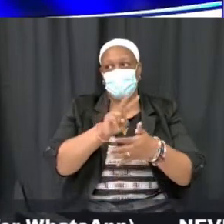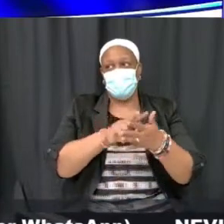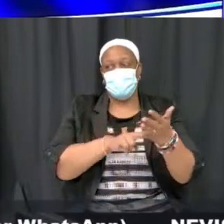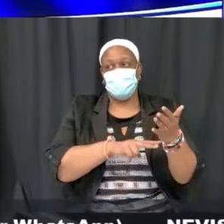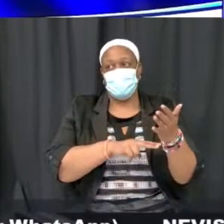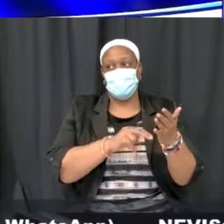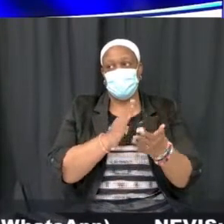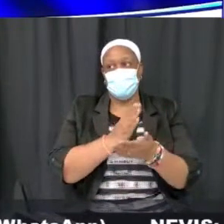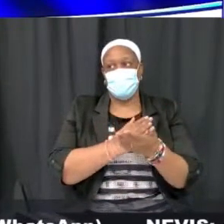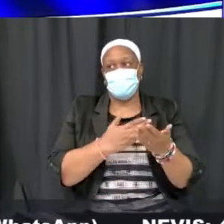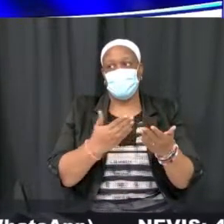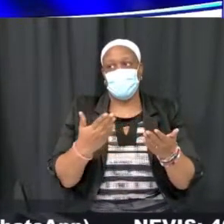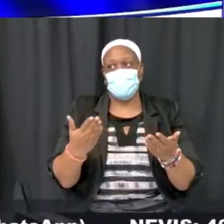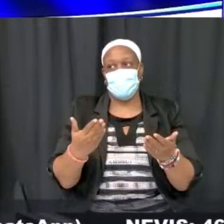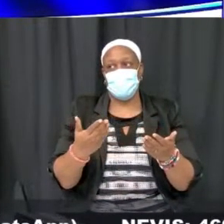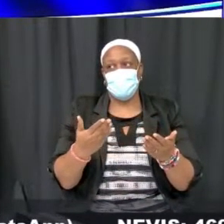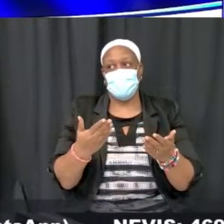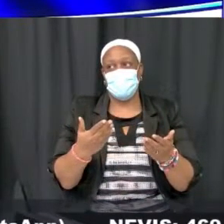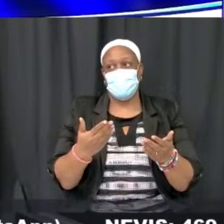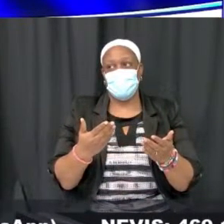the